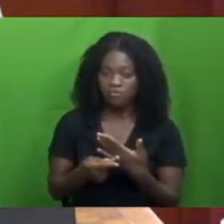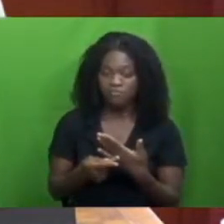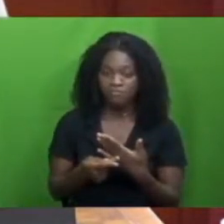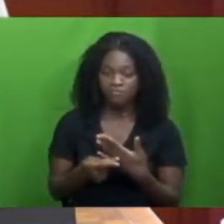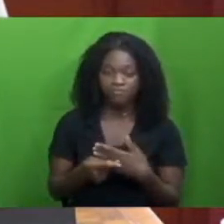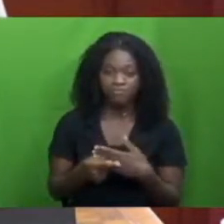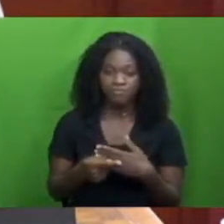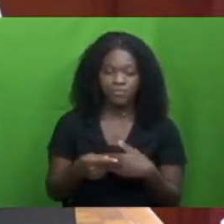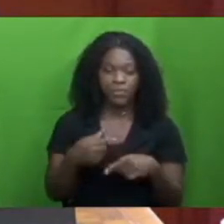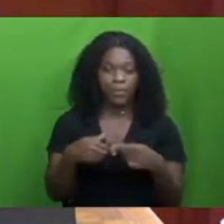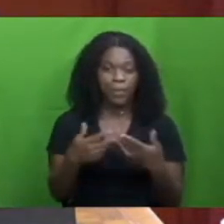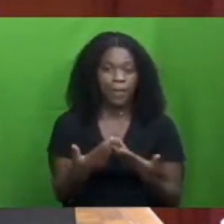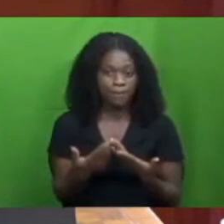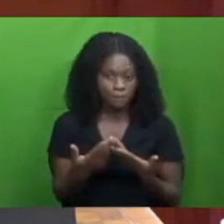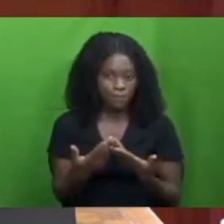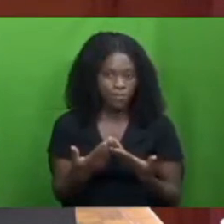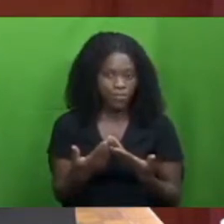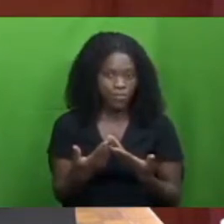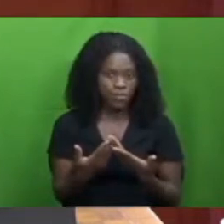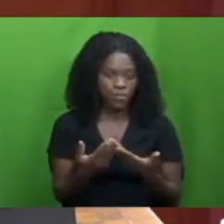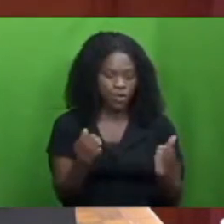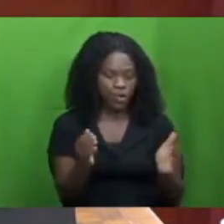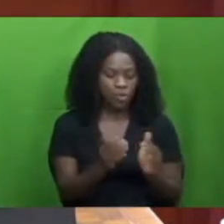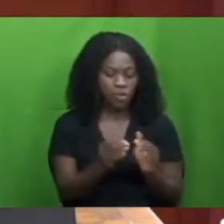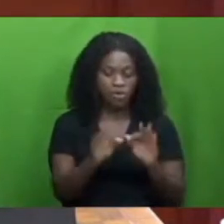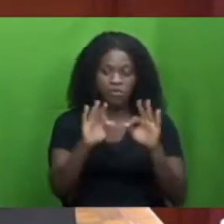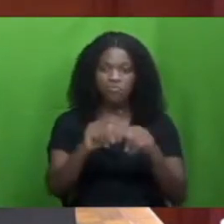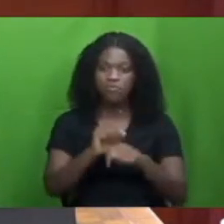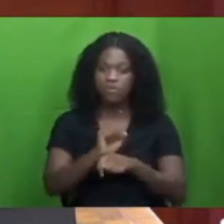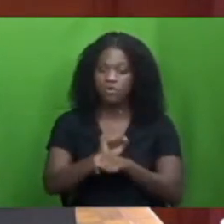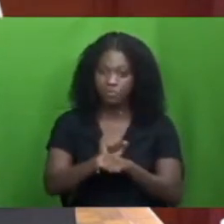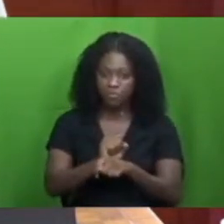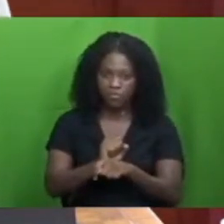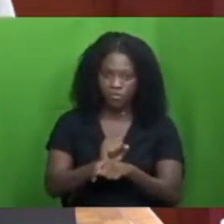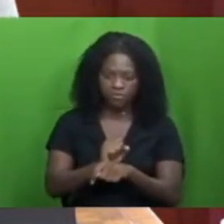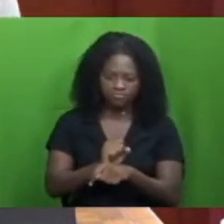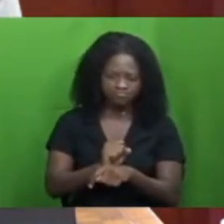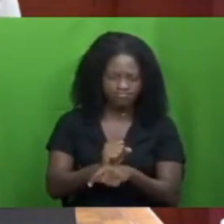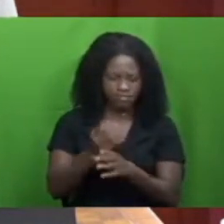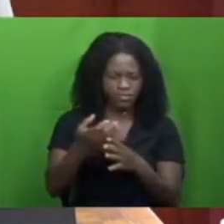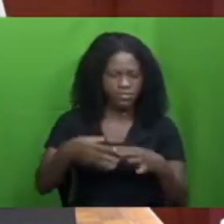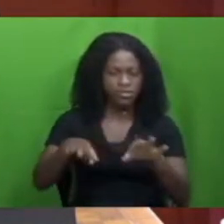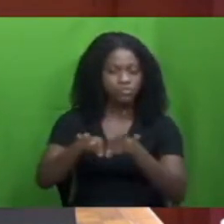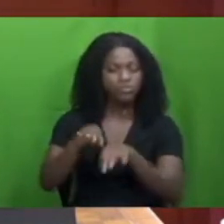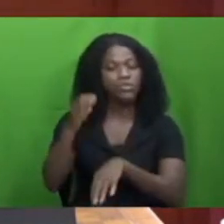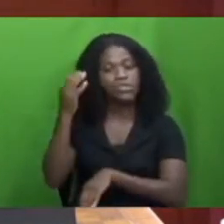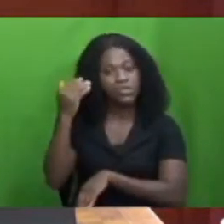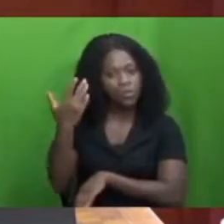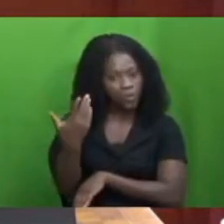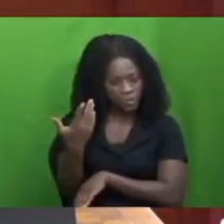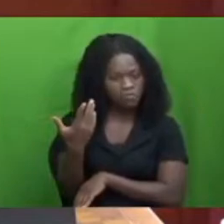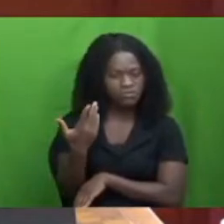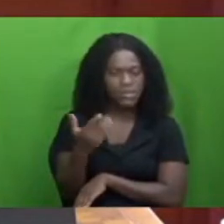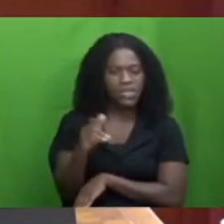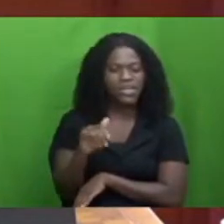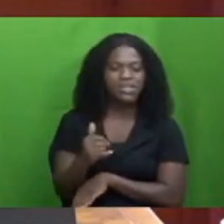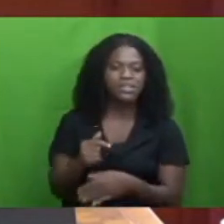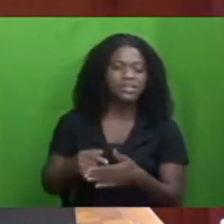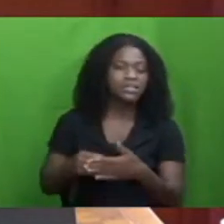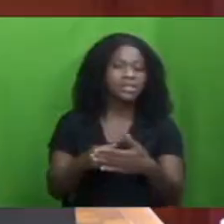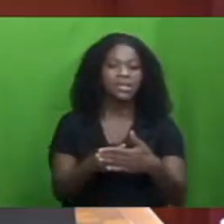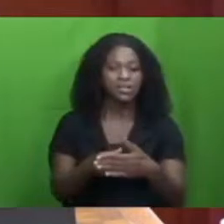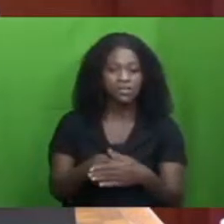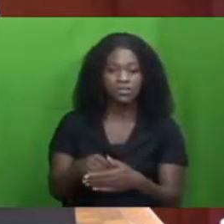to the macroeconomic framework. This was necessary because the framework was guided by the September 2022 data